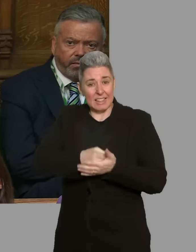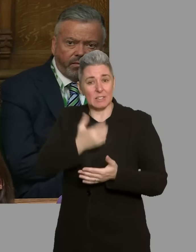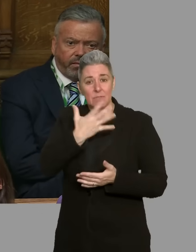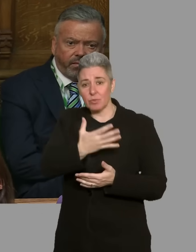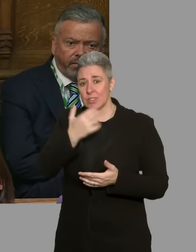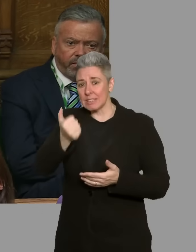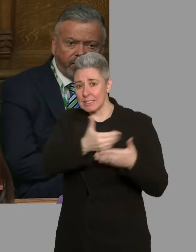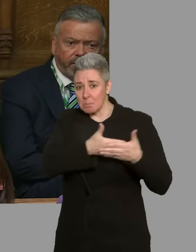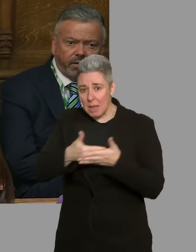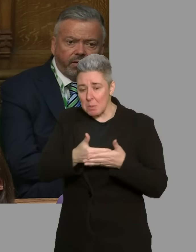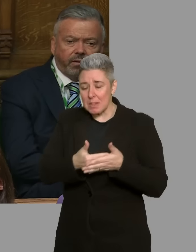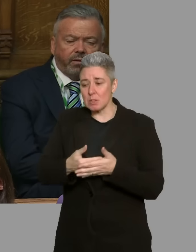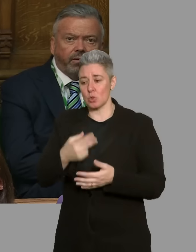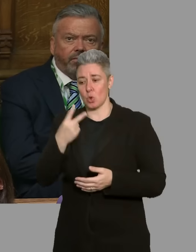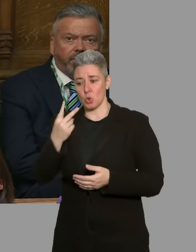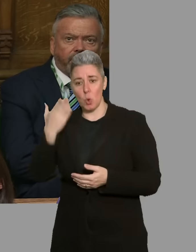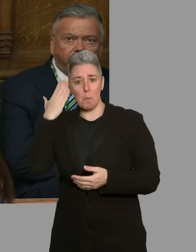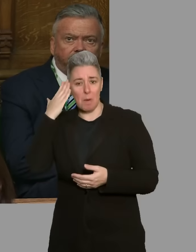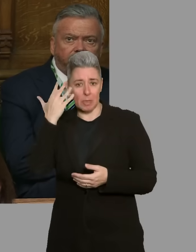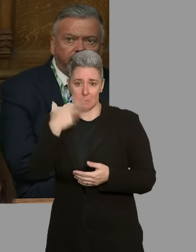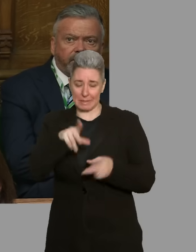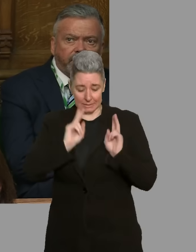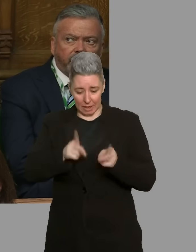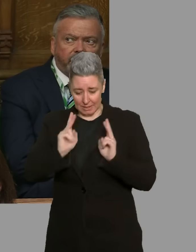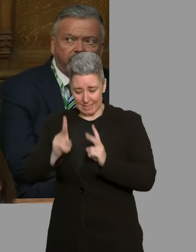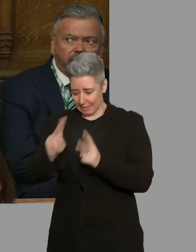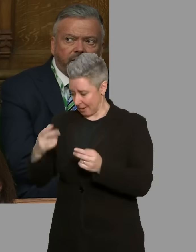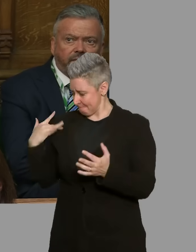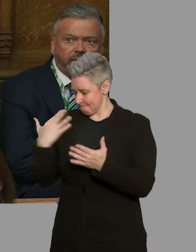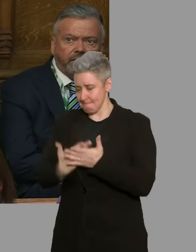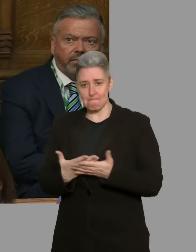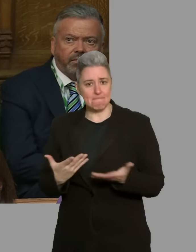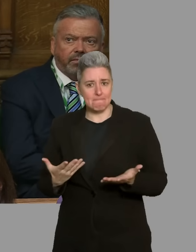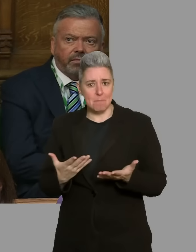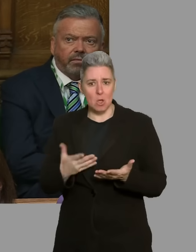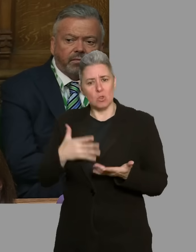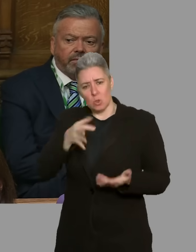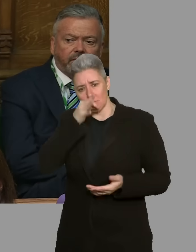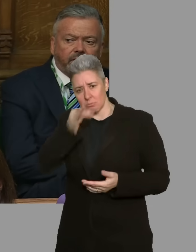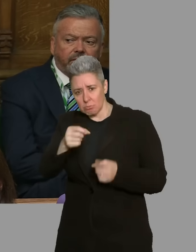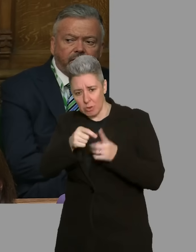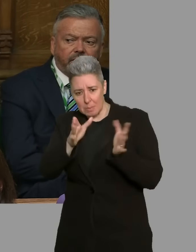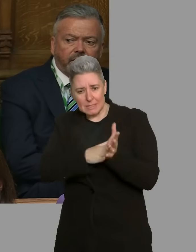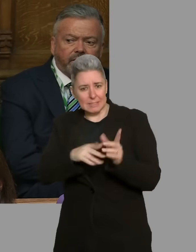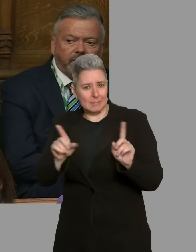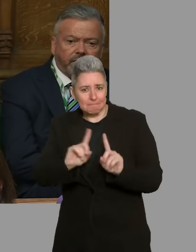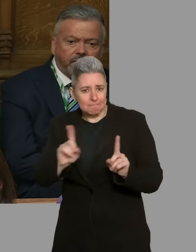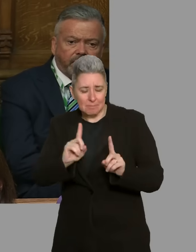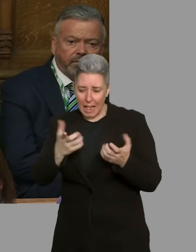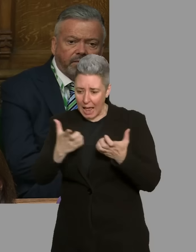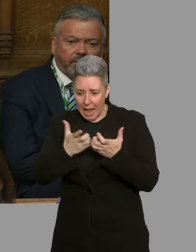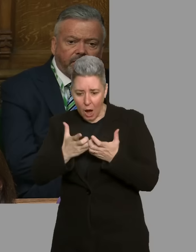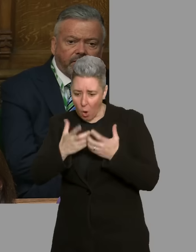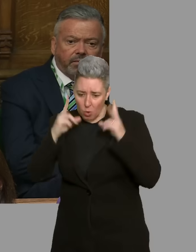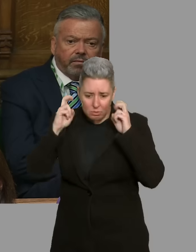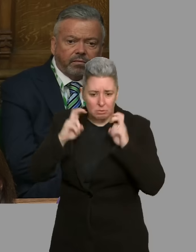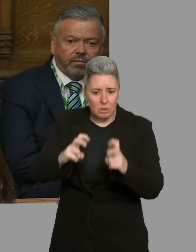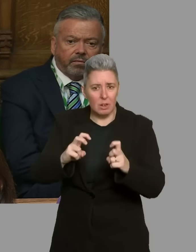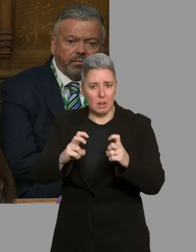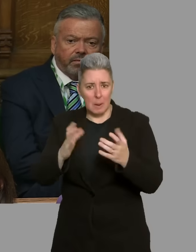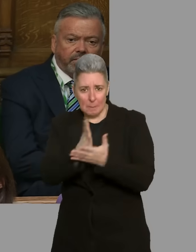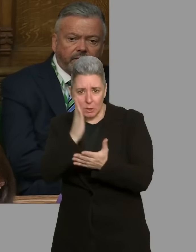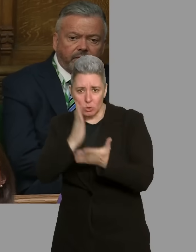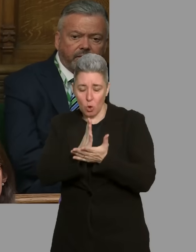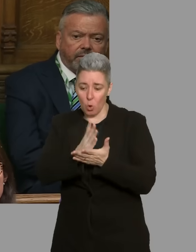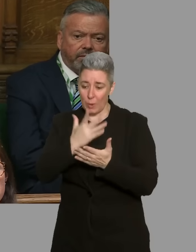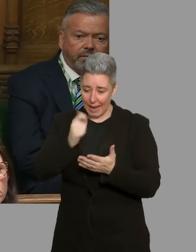to ensure that an inquiry uncovers the factors which led to these deaths, to confirm Donna Ockenden as chair of that inquiry, and to